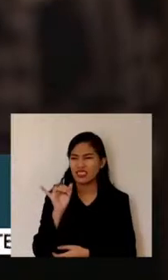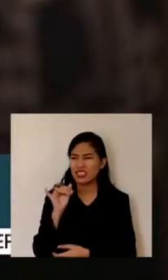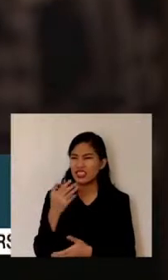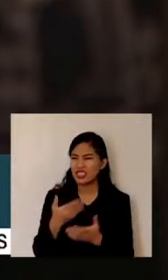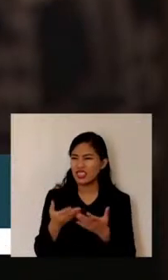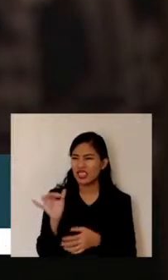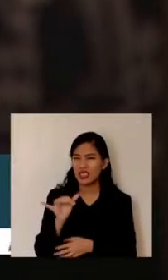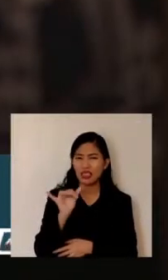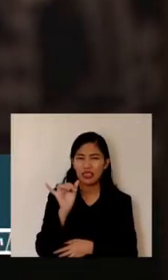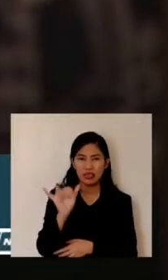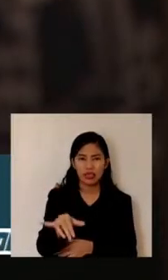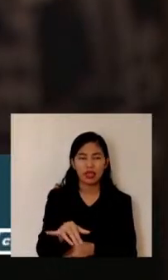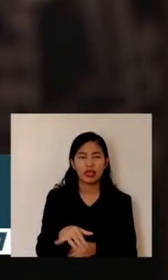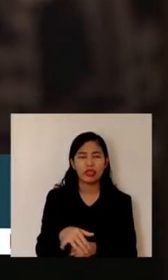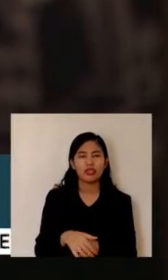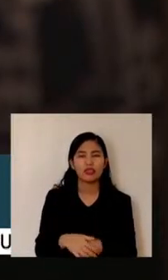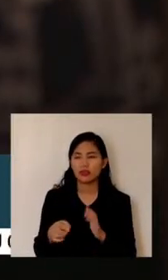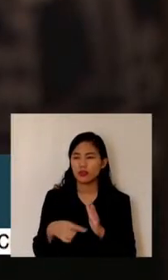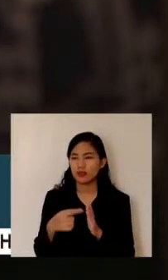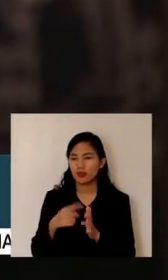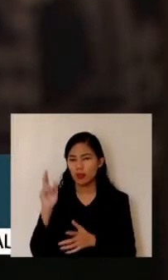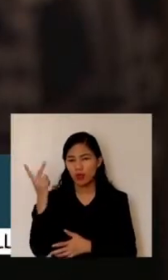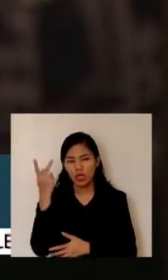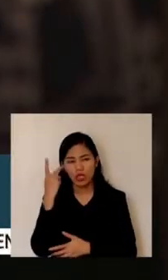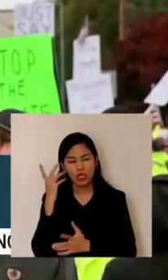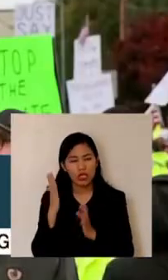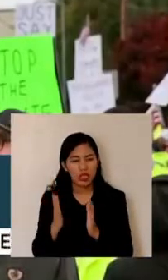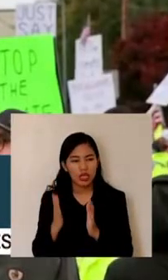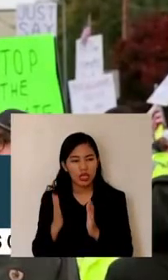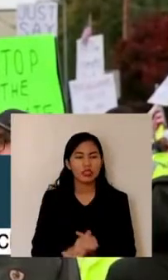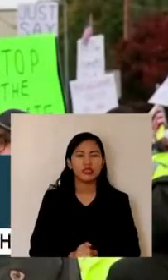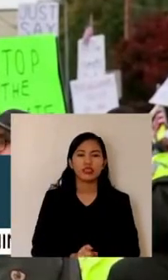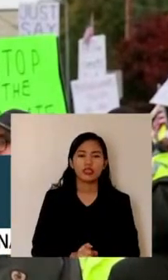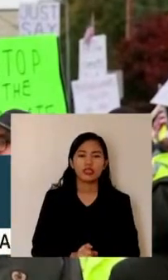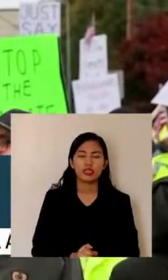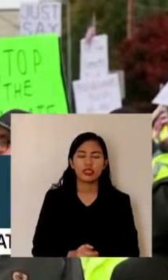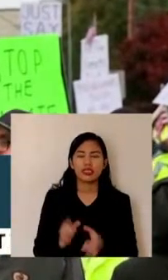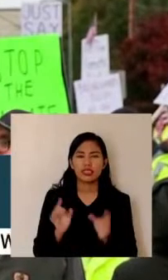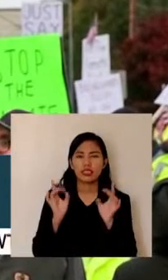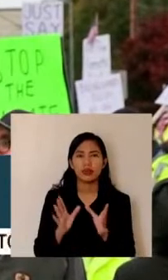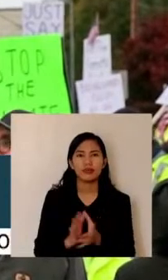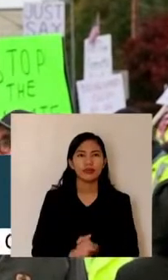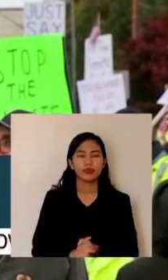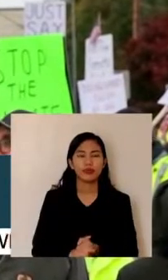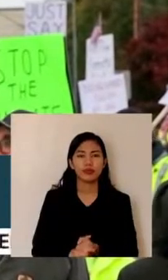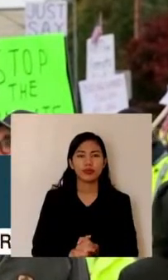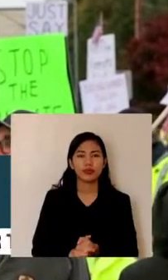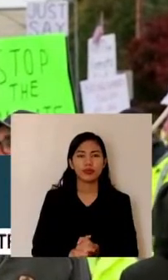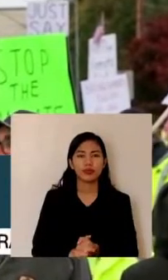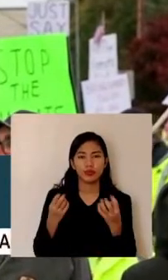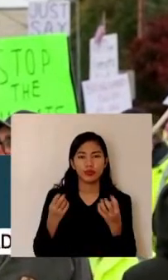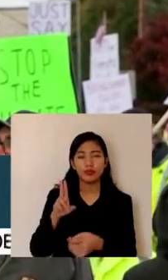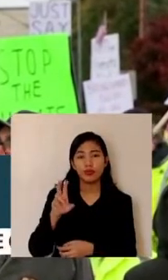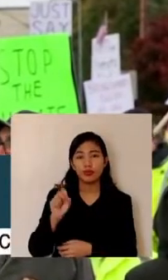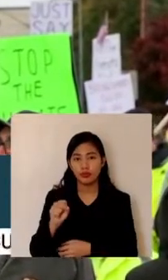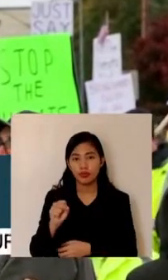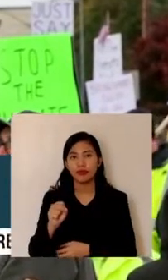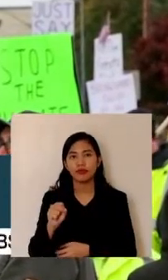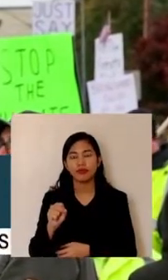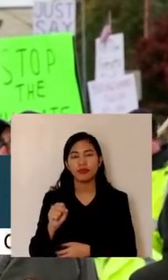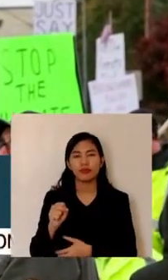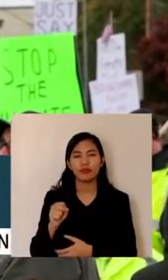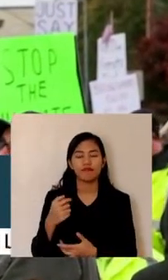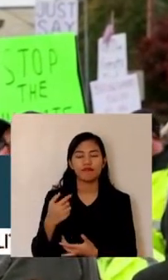done by politicians, by public figures, are despicable. Several US and British politicians have apologized for